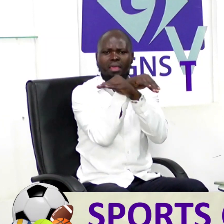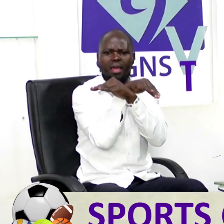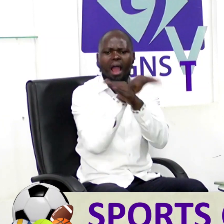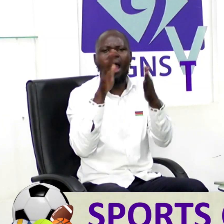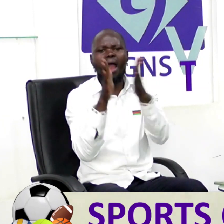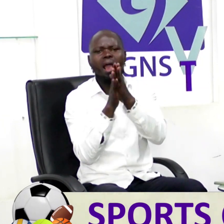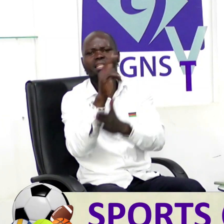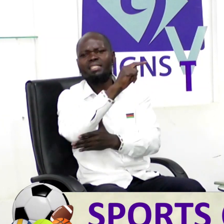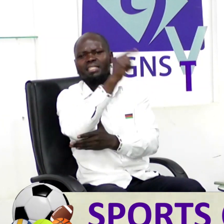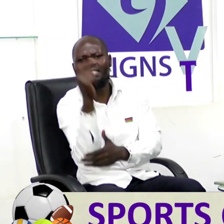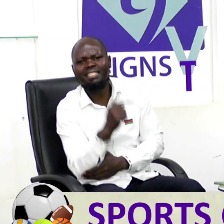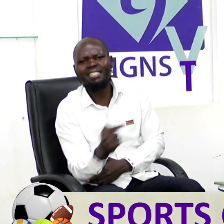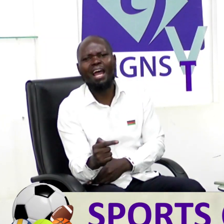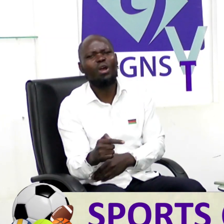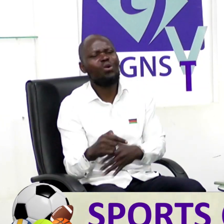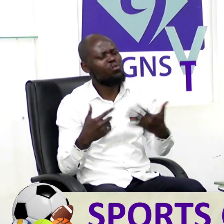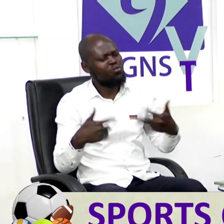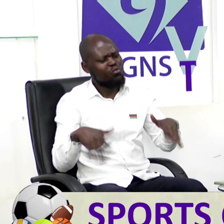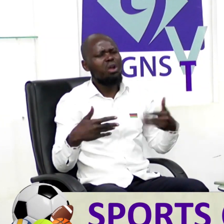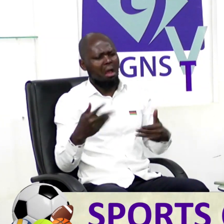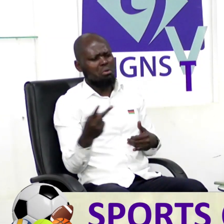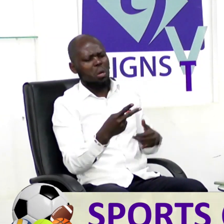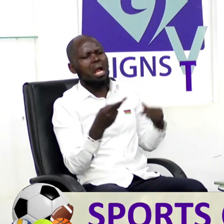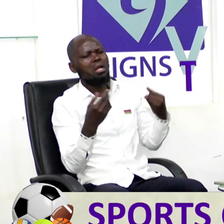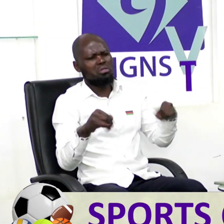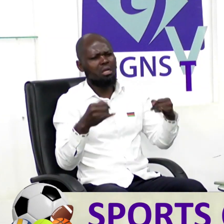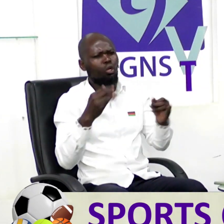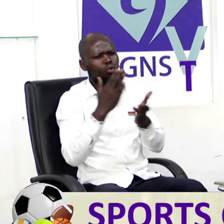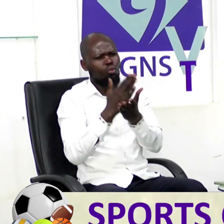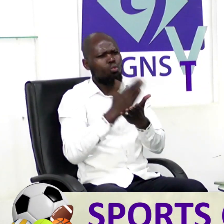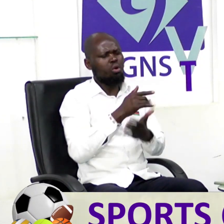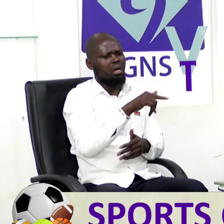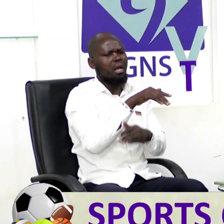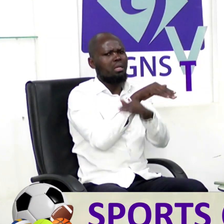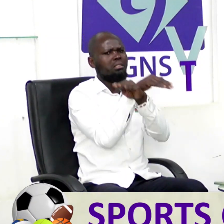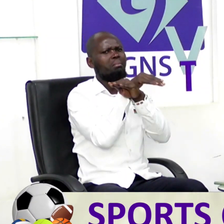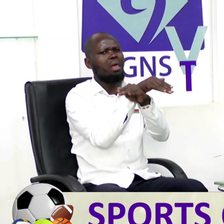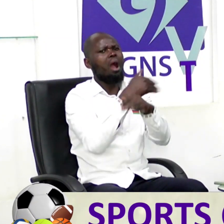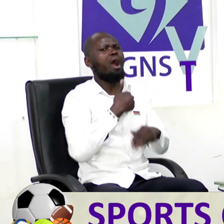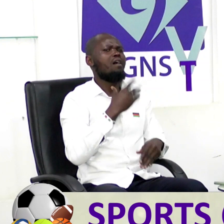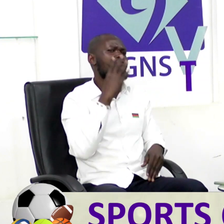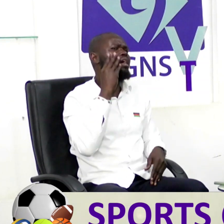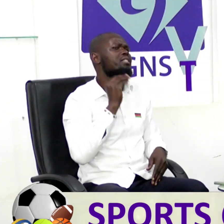benefited last weekend. Now the other match is against Zambia against Tanzania.